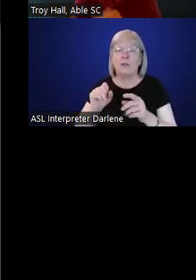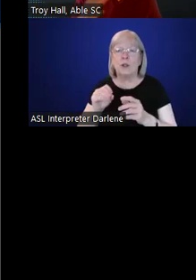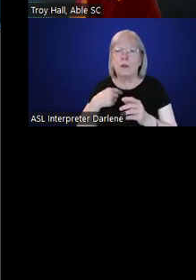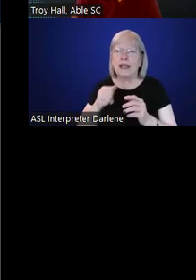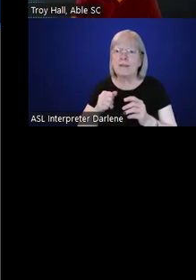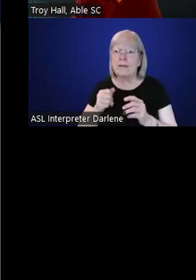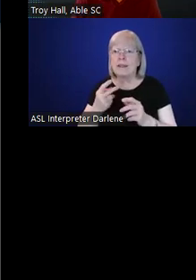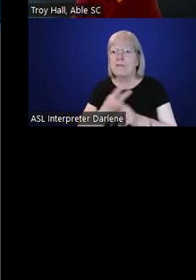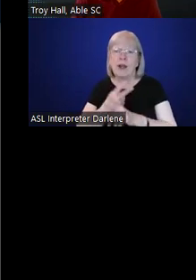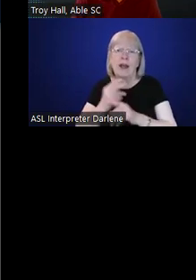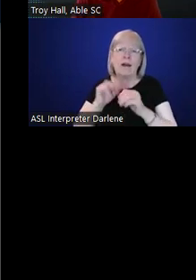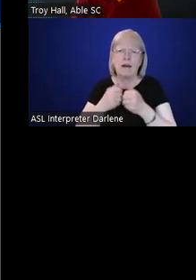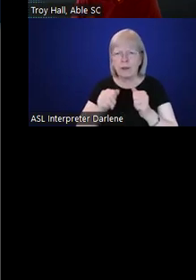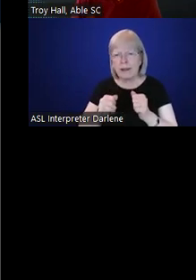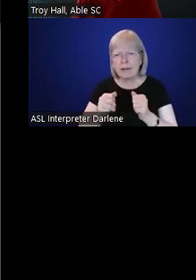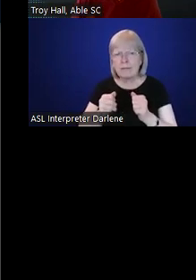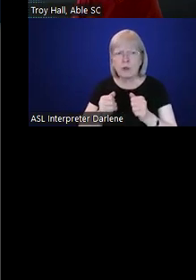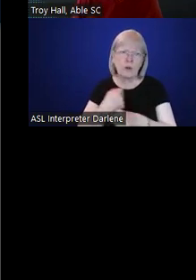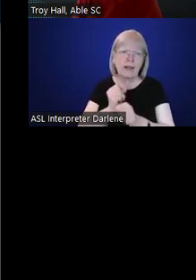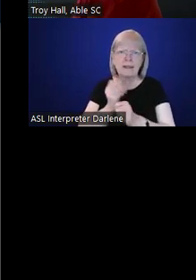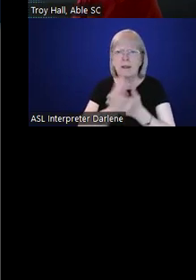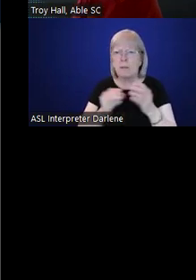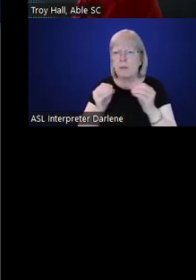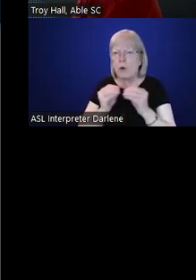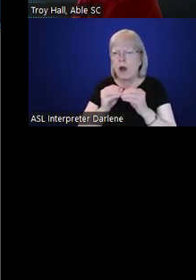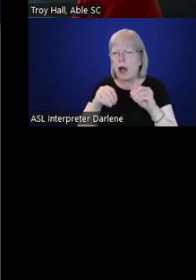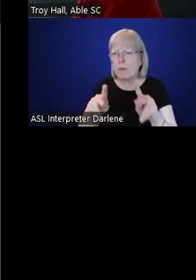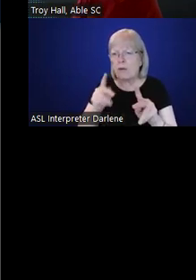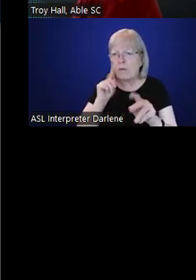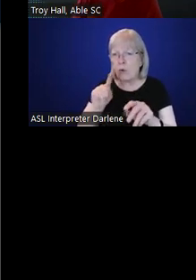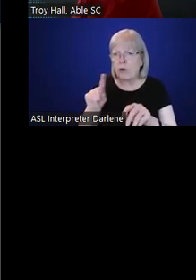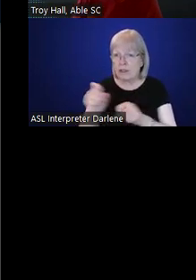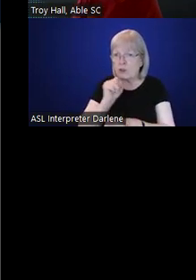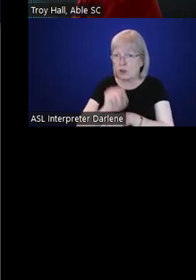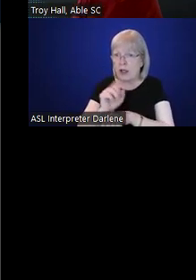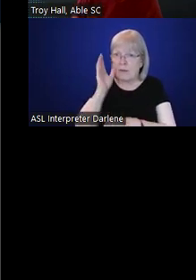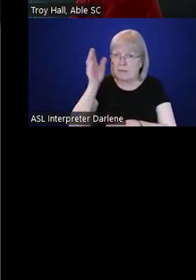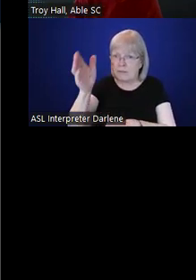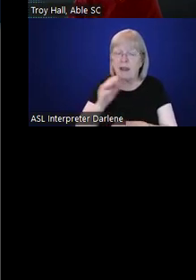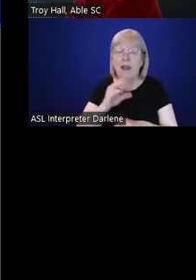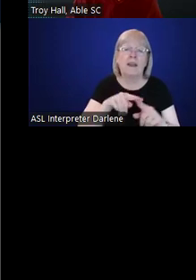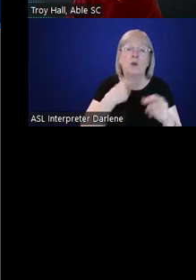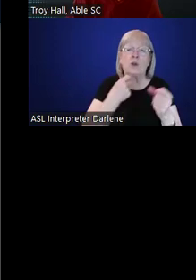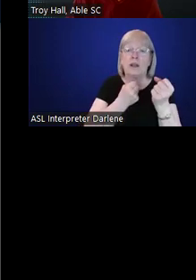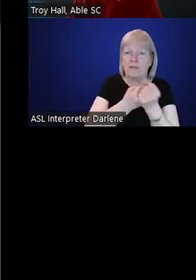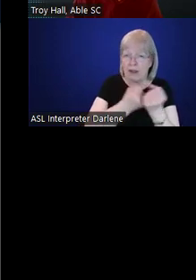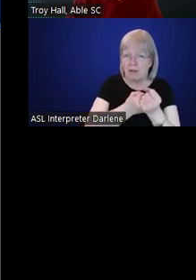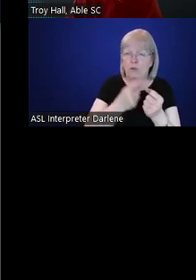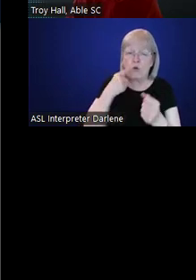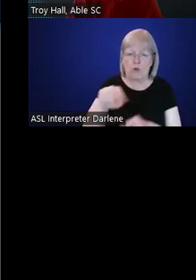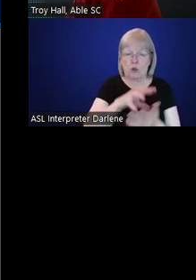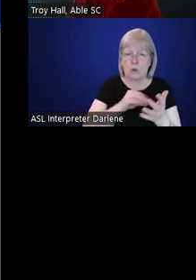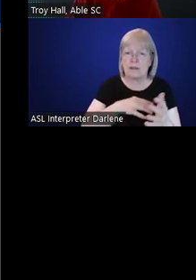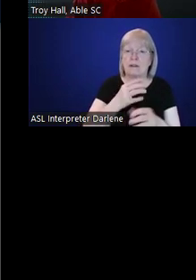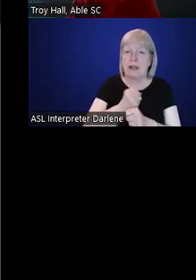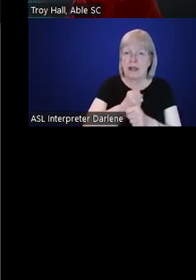and some sort of opportunity for employment. Advocate for students to receive services in the least restrictive environment.